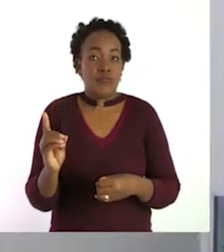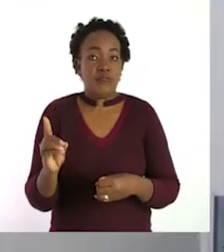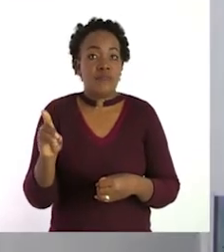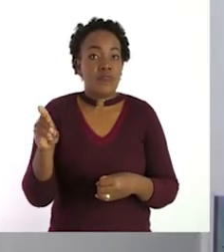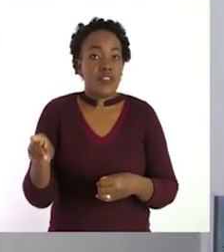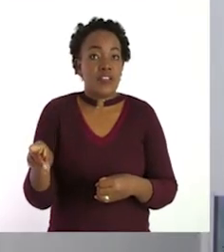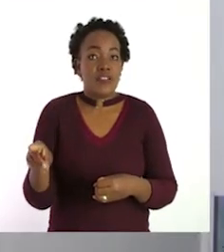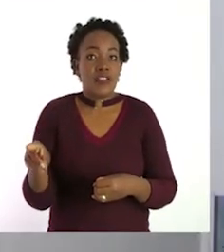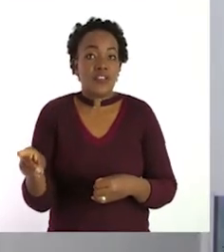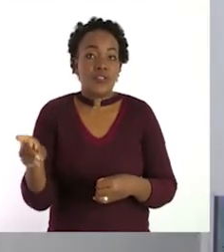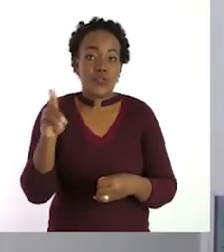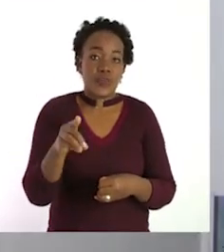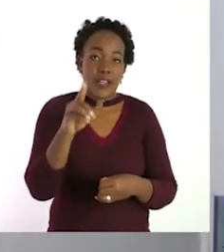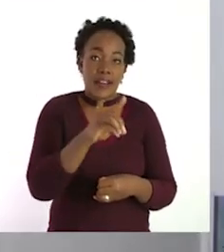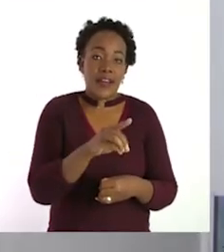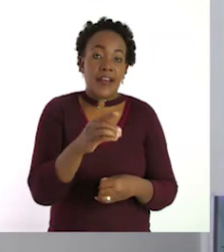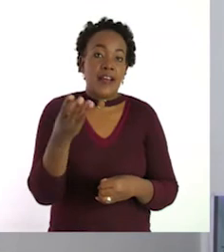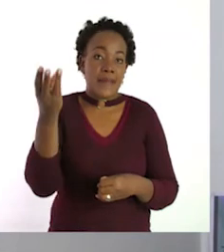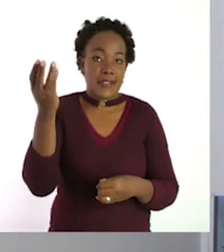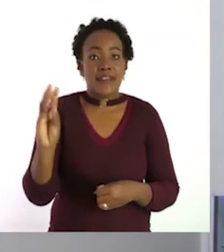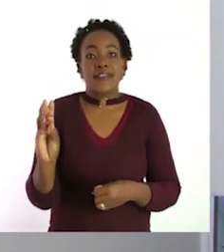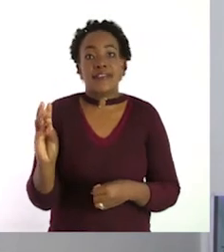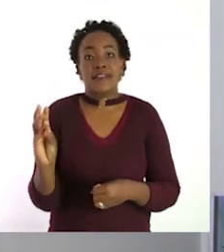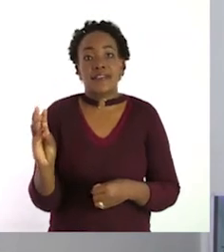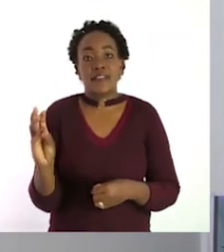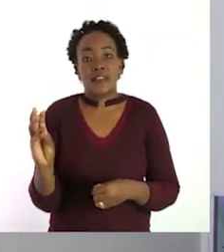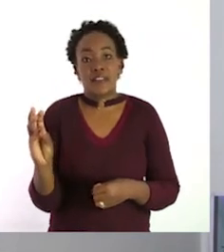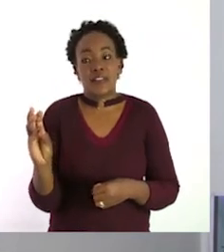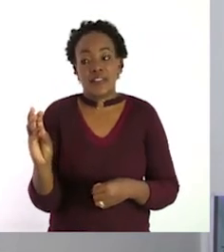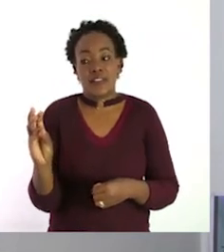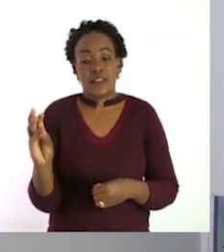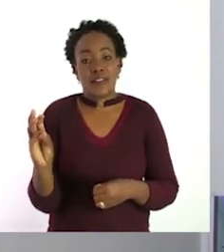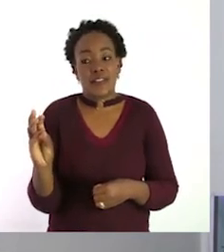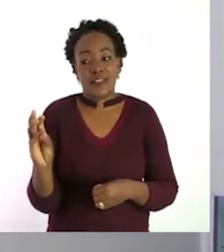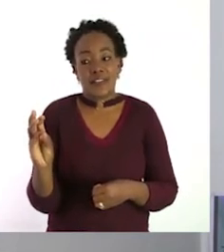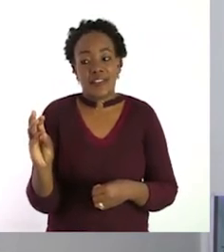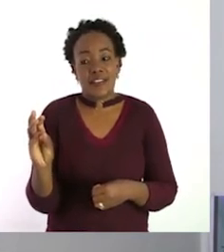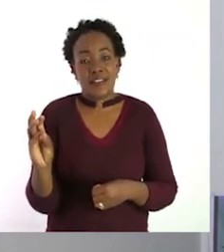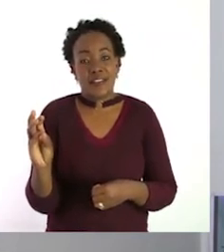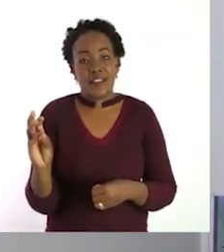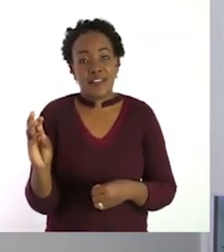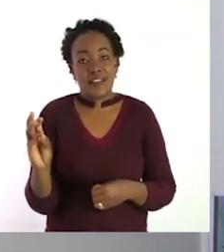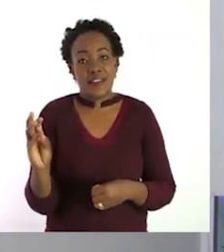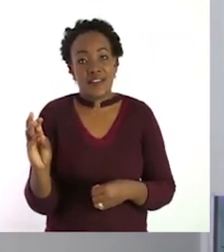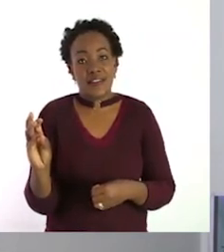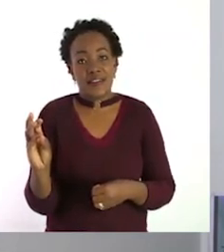So, our answer, 12 minus 6 equals to